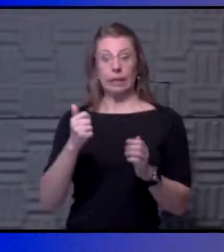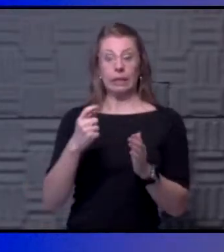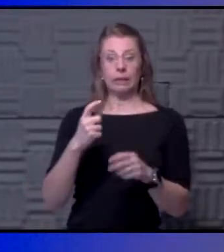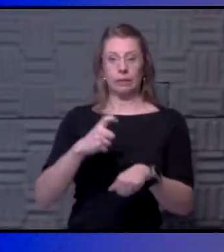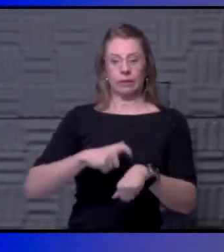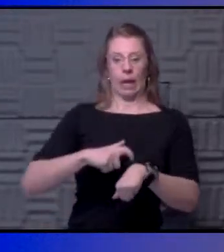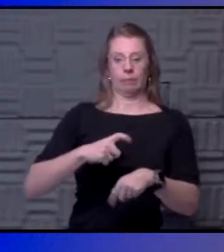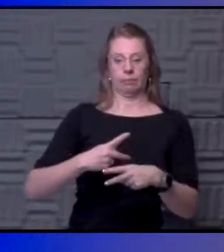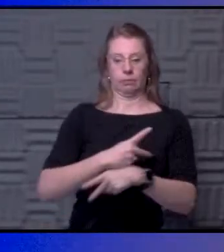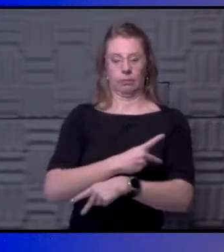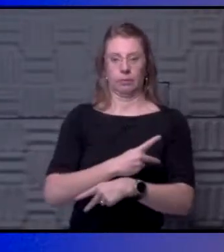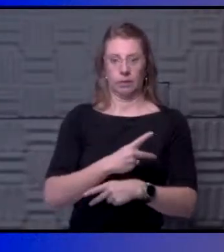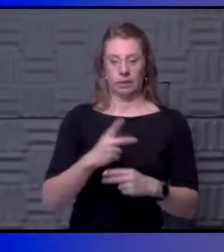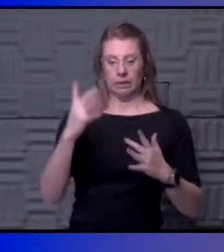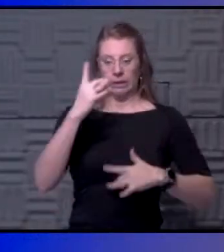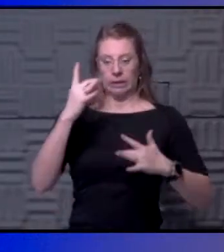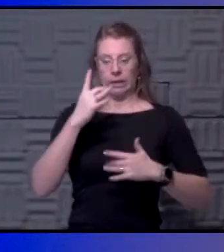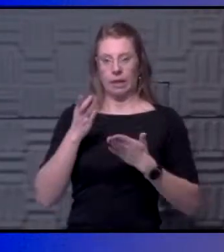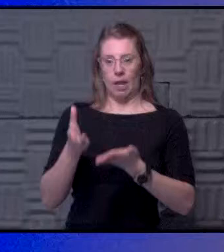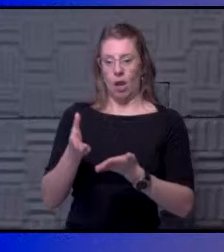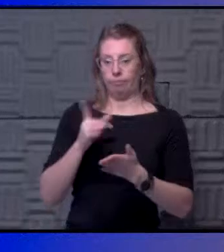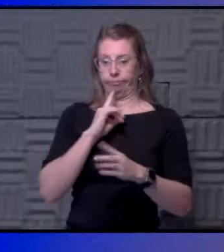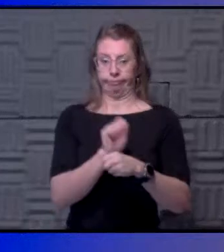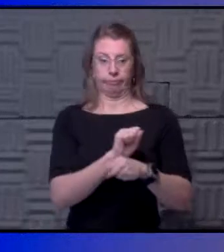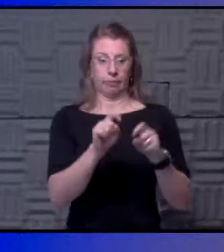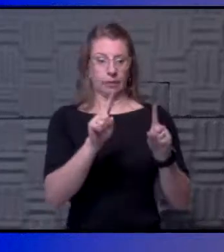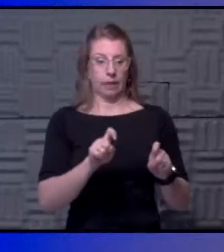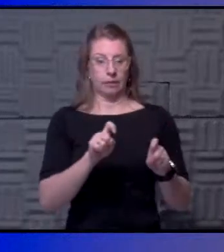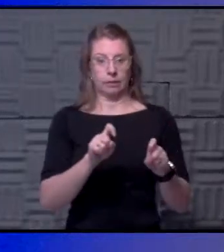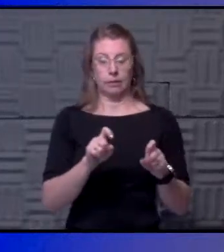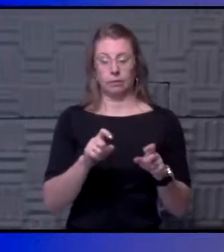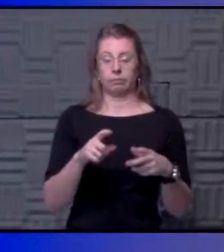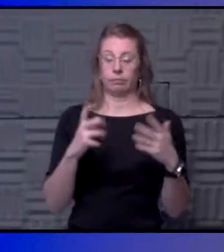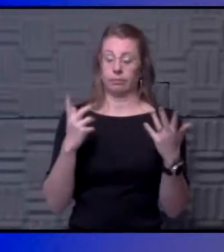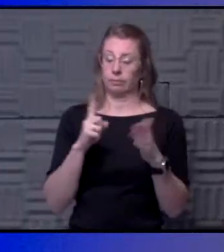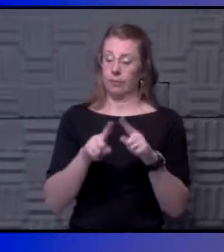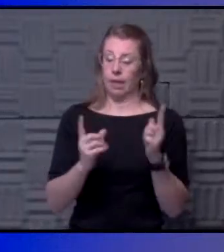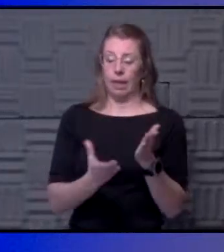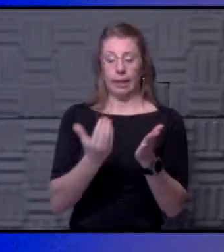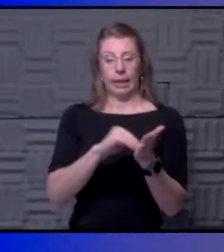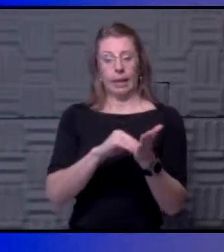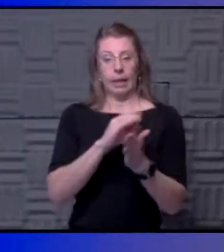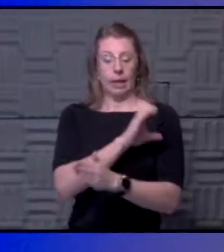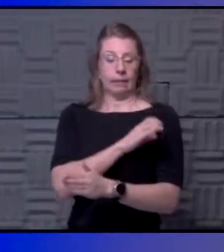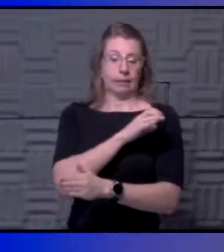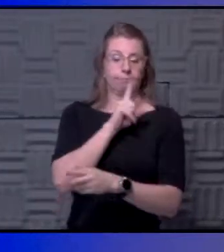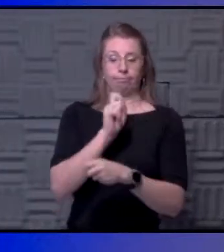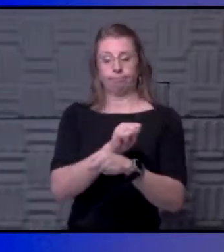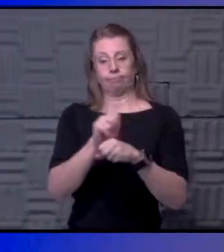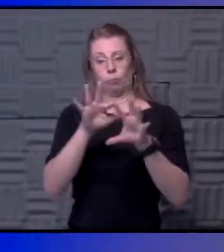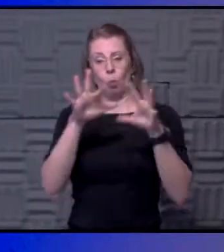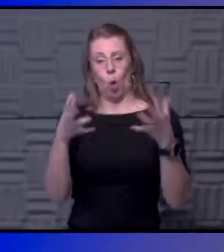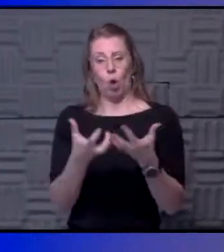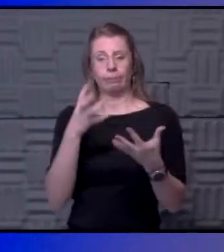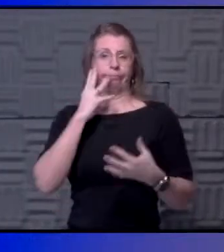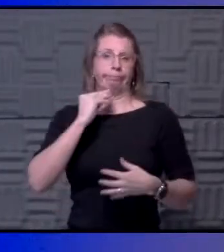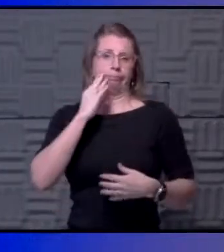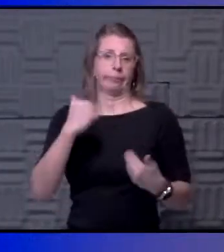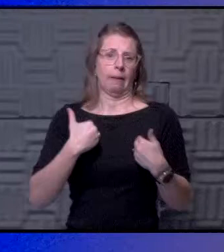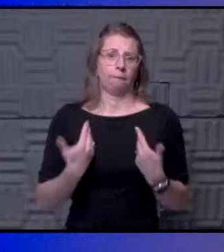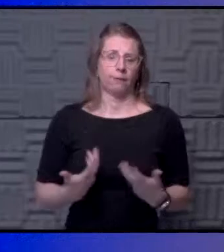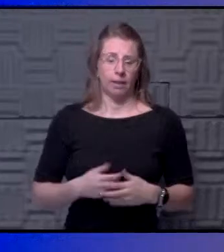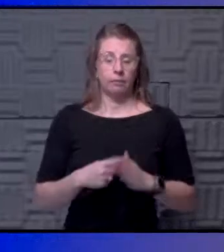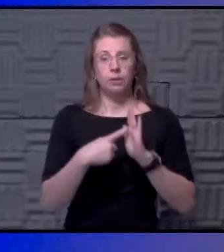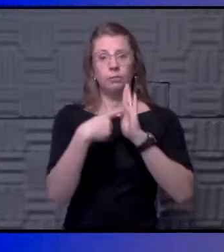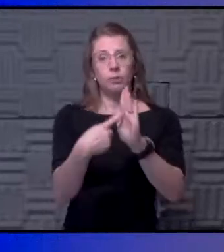amount of disease out there than what actually has been testing. But to your point, we have, again, clinical real world experience showing